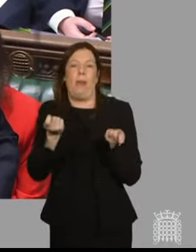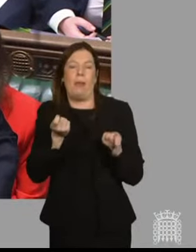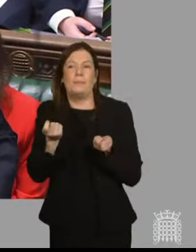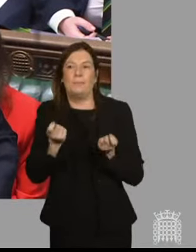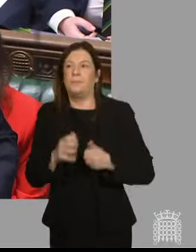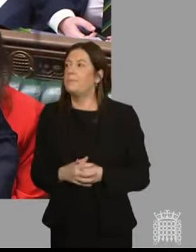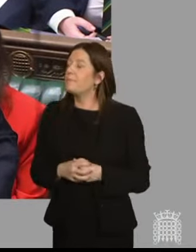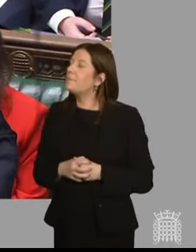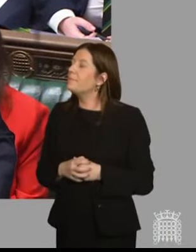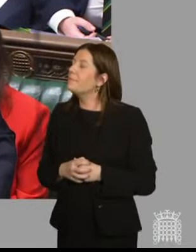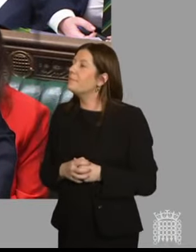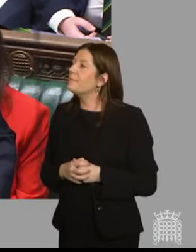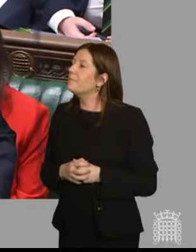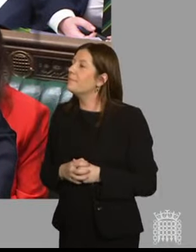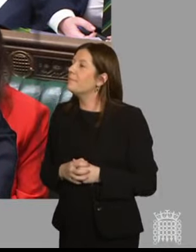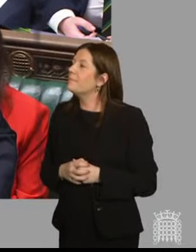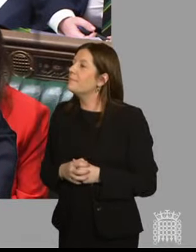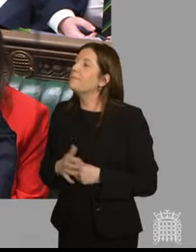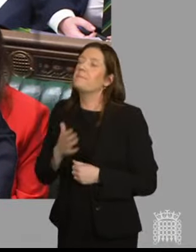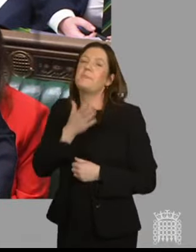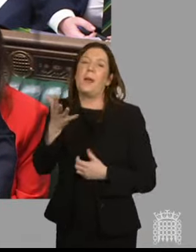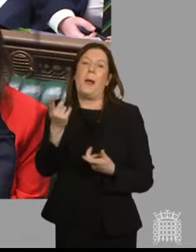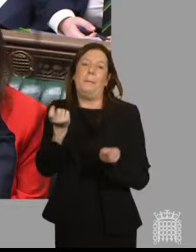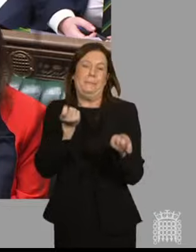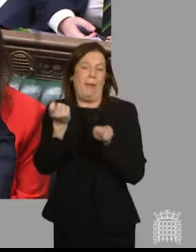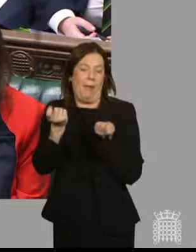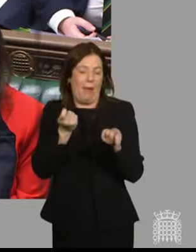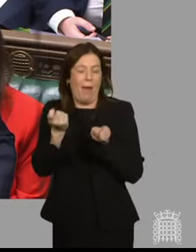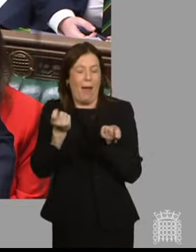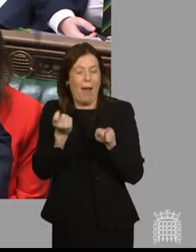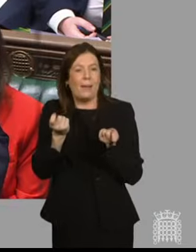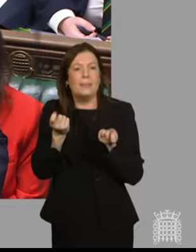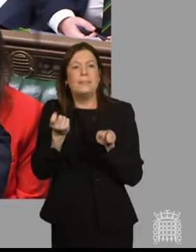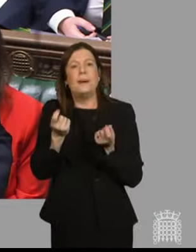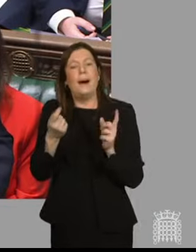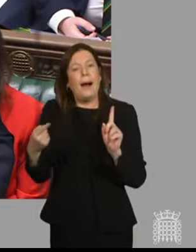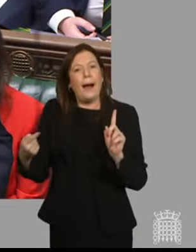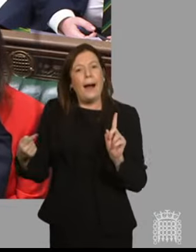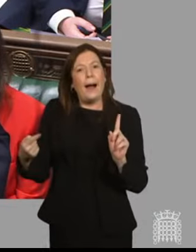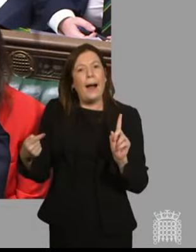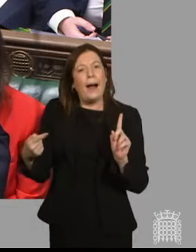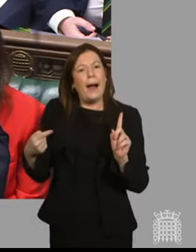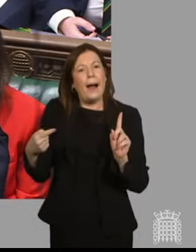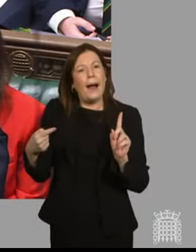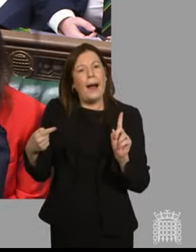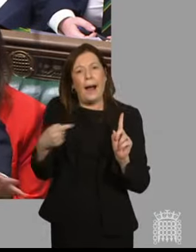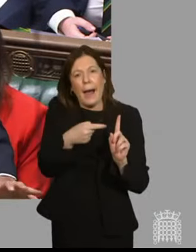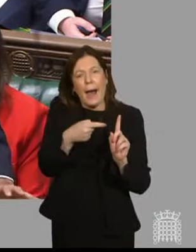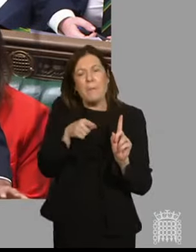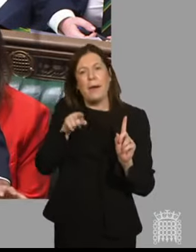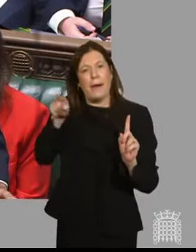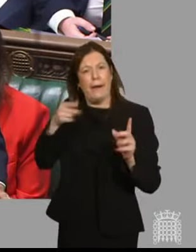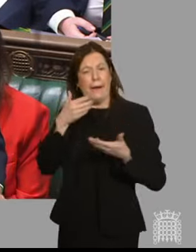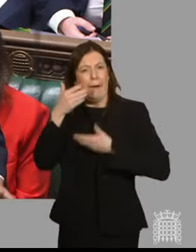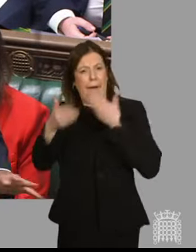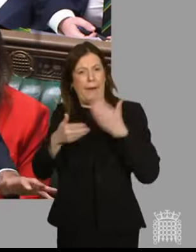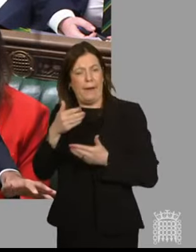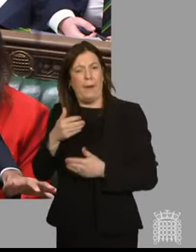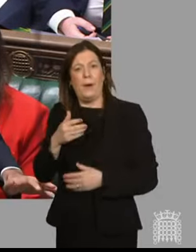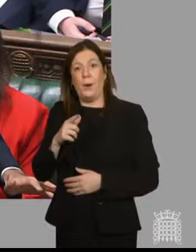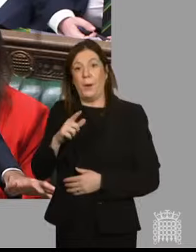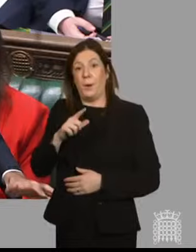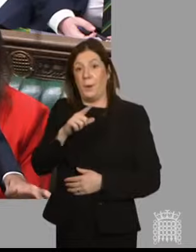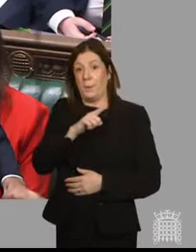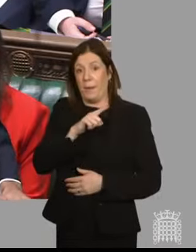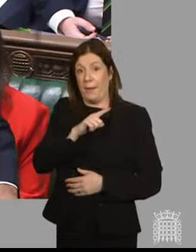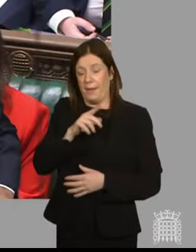Speaker, what that honourable gentleman refers to is a document that he hasn't seen, I haven't seen, and has been